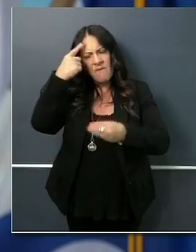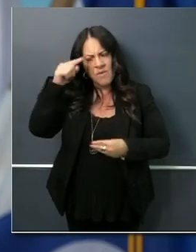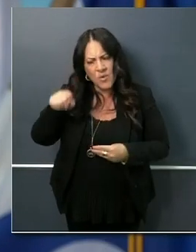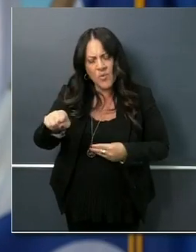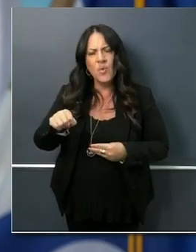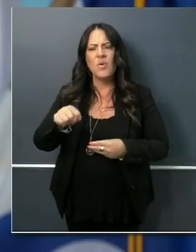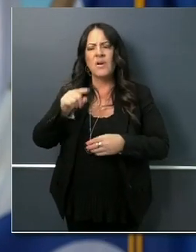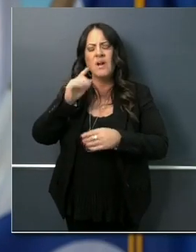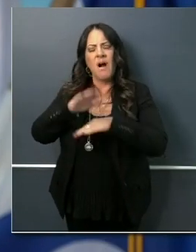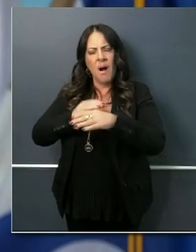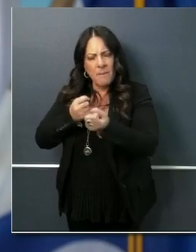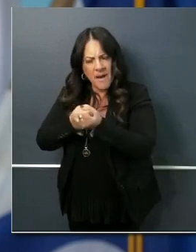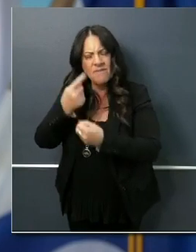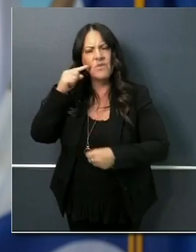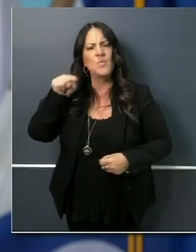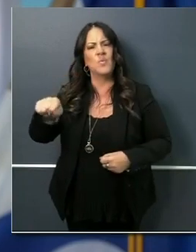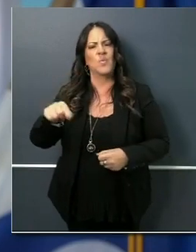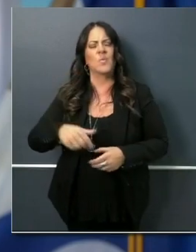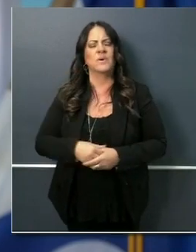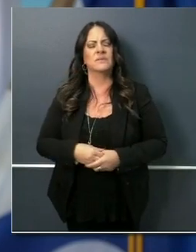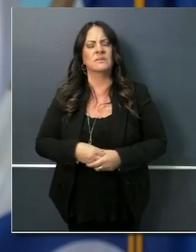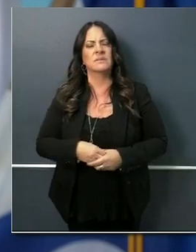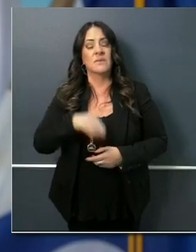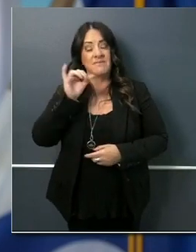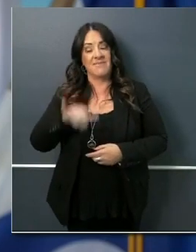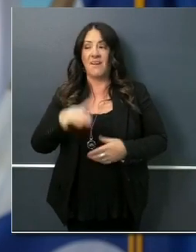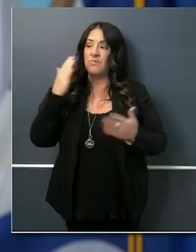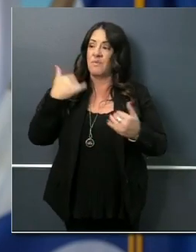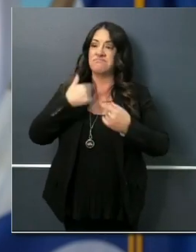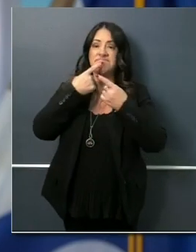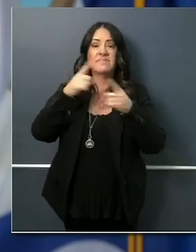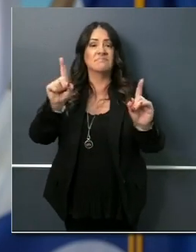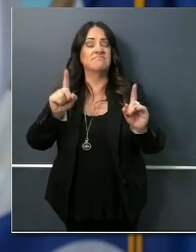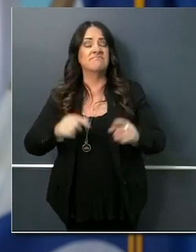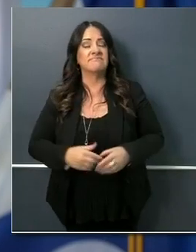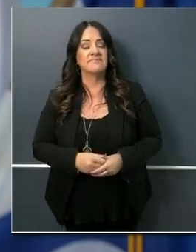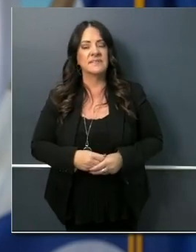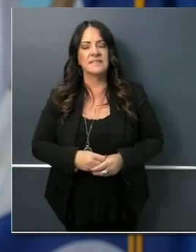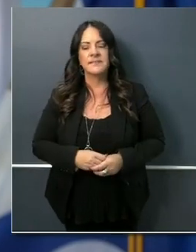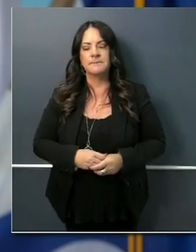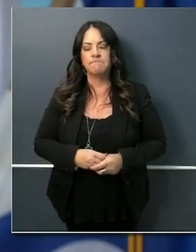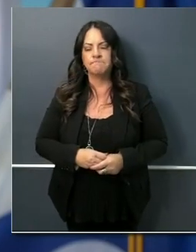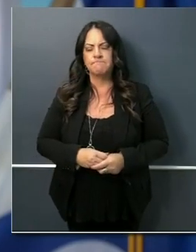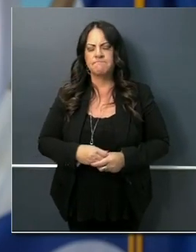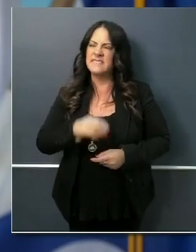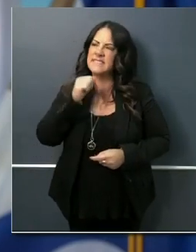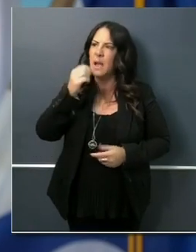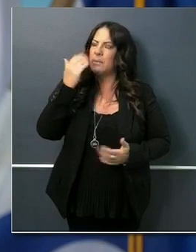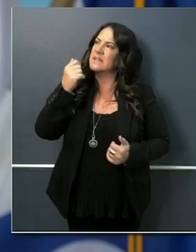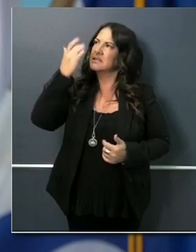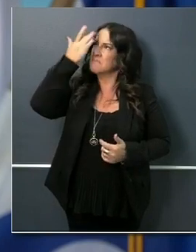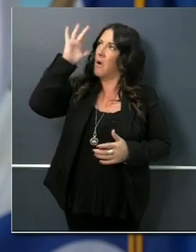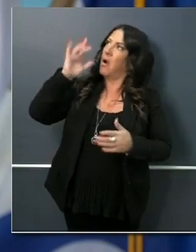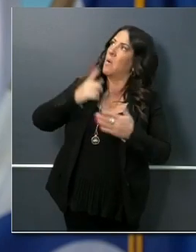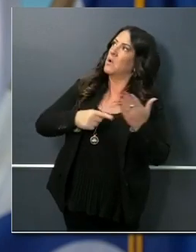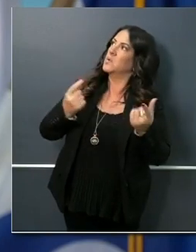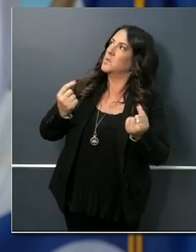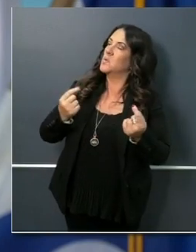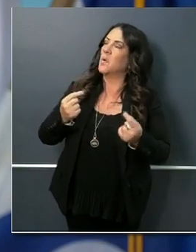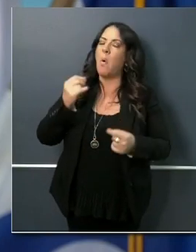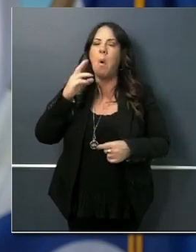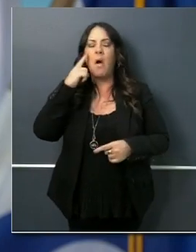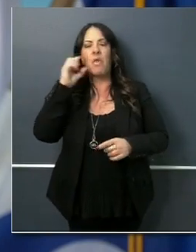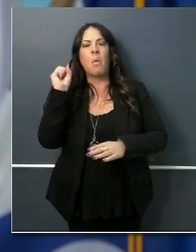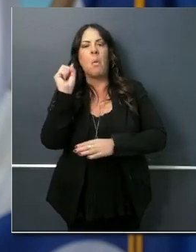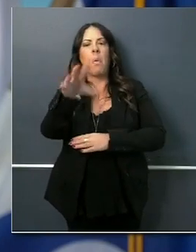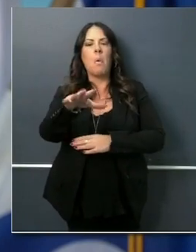better on your behalf. And so know this announcement is not just an intellectual one. We're not just throwing this out